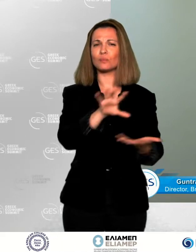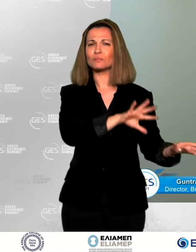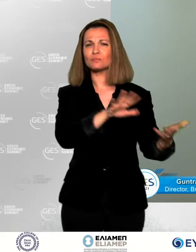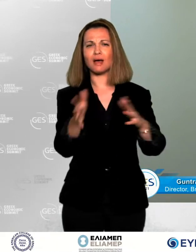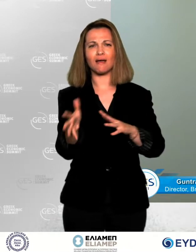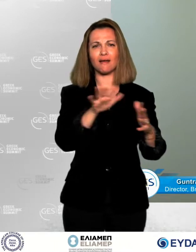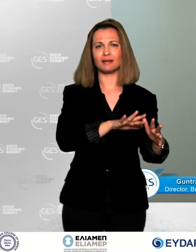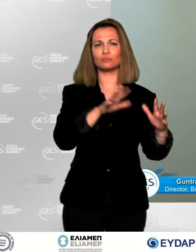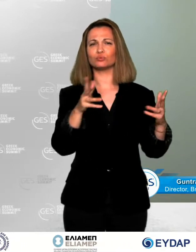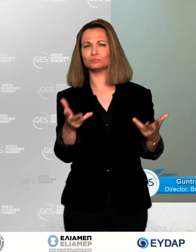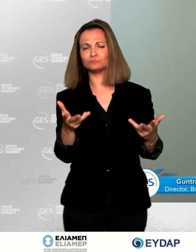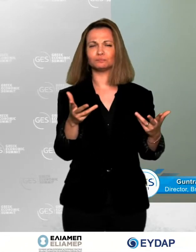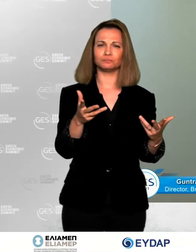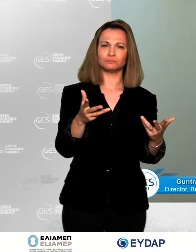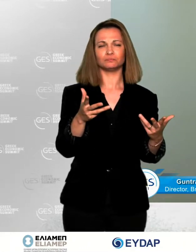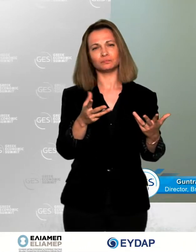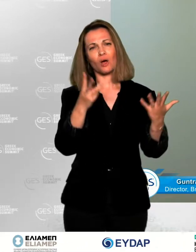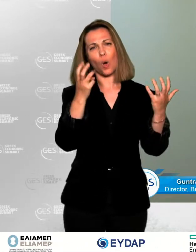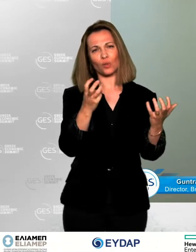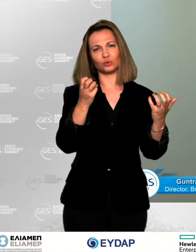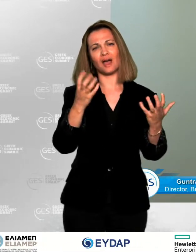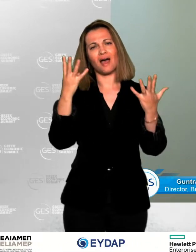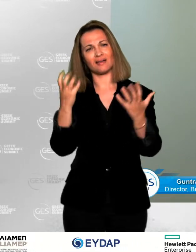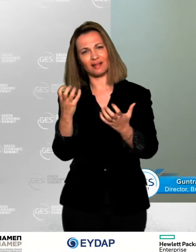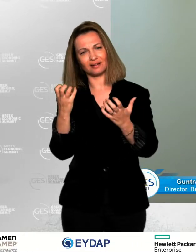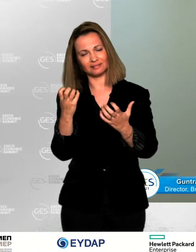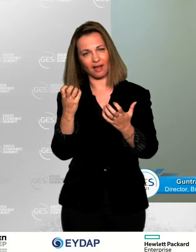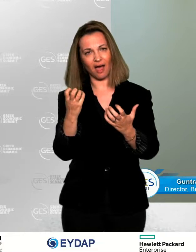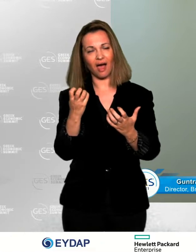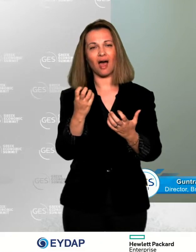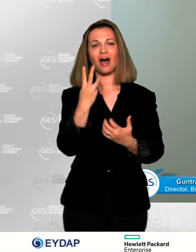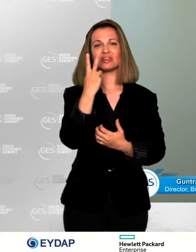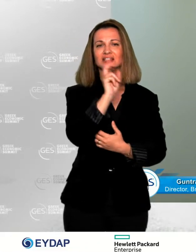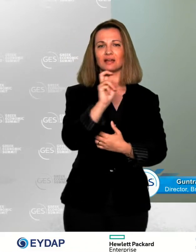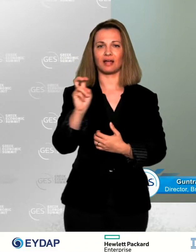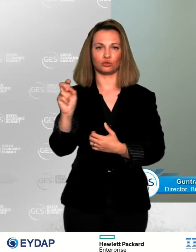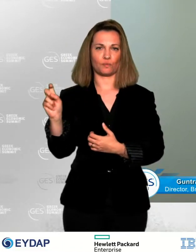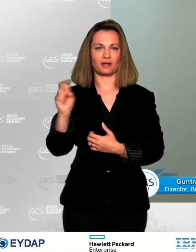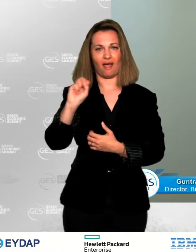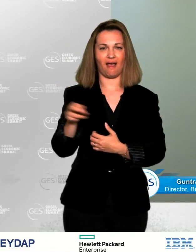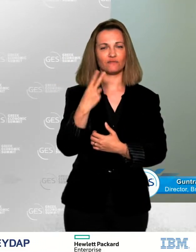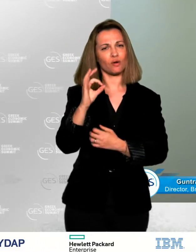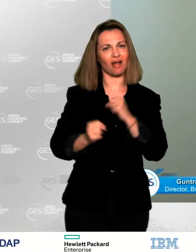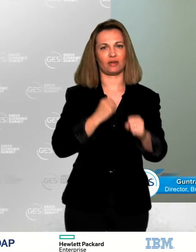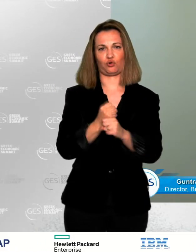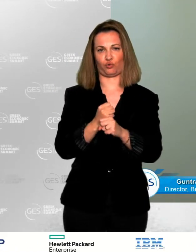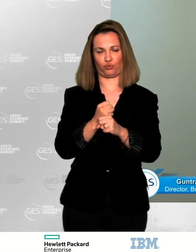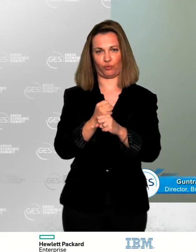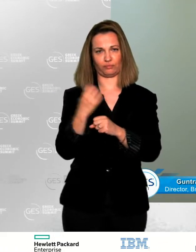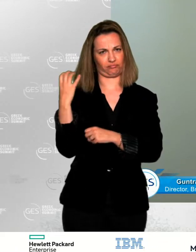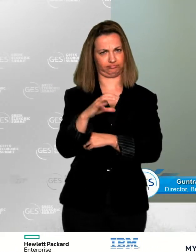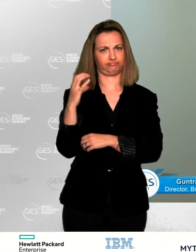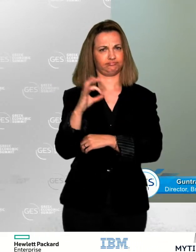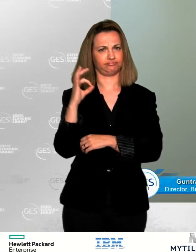billion per year in additional public investments into climate.